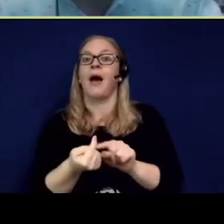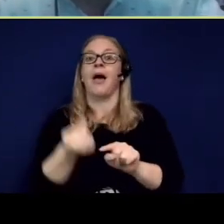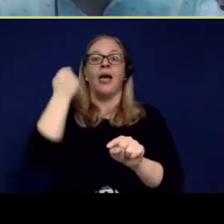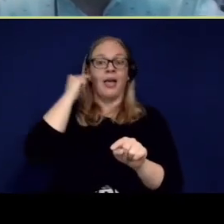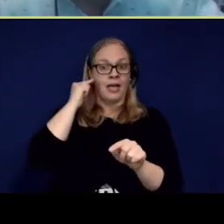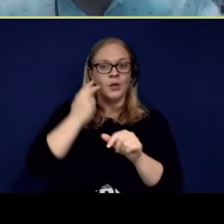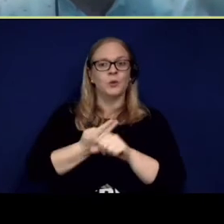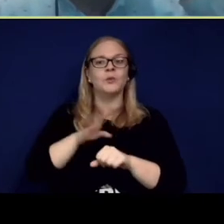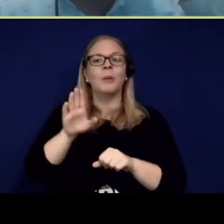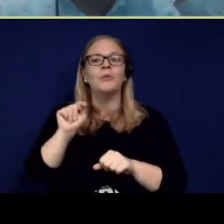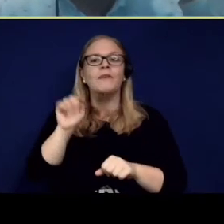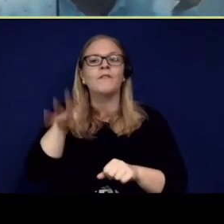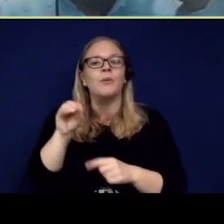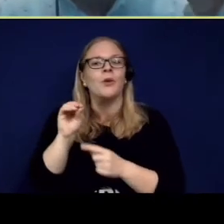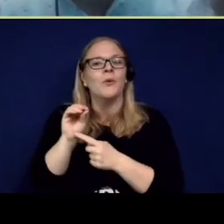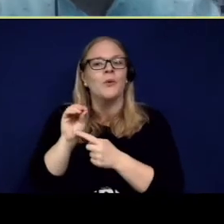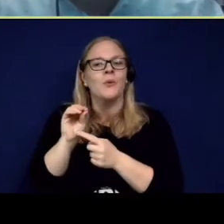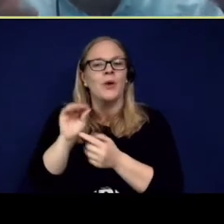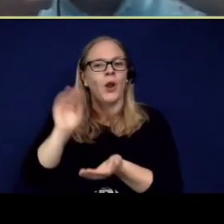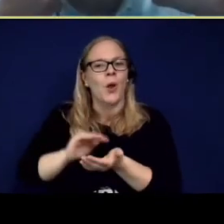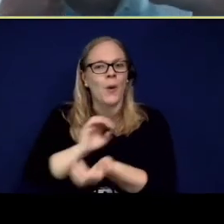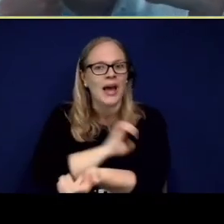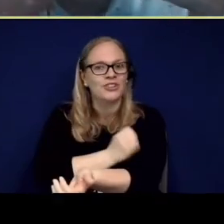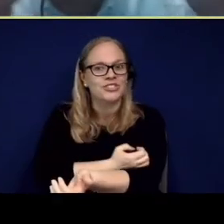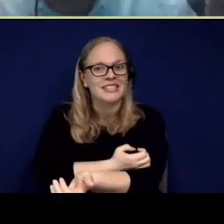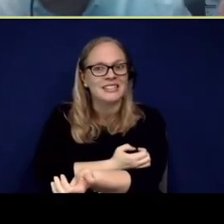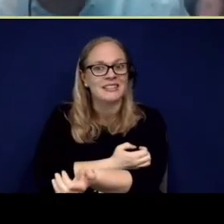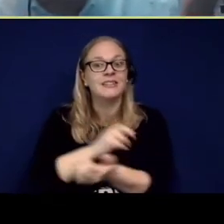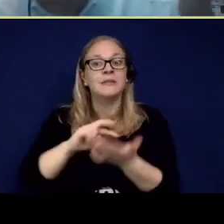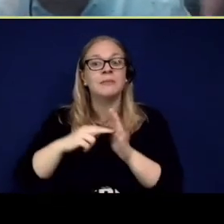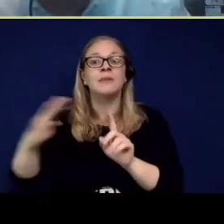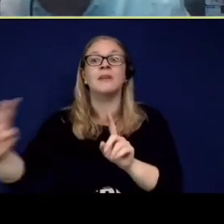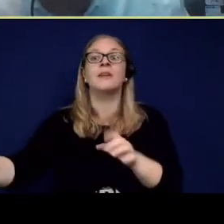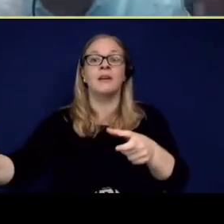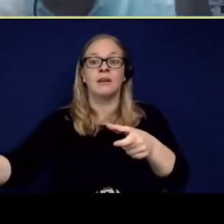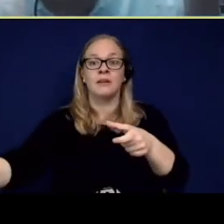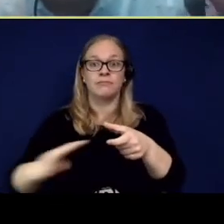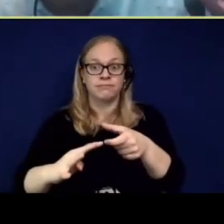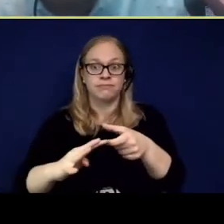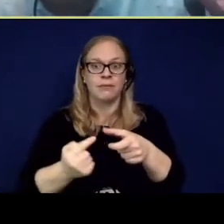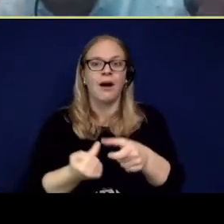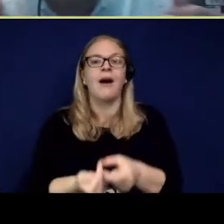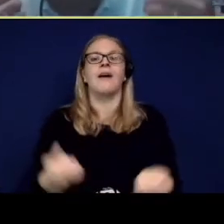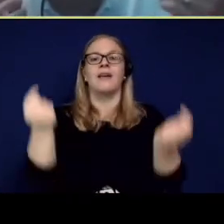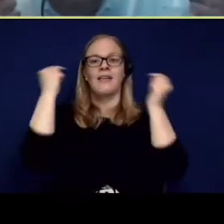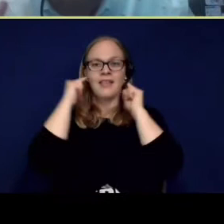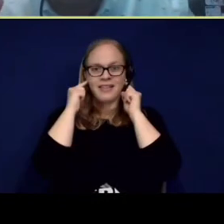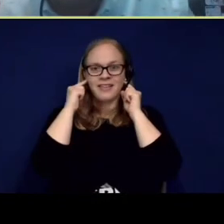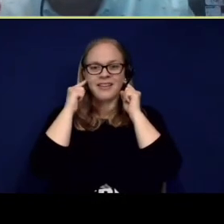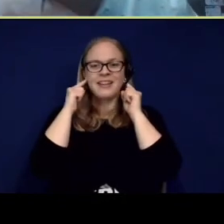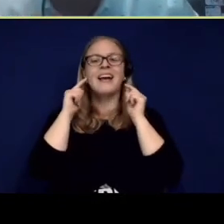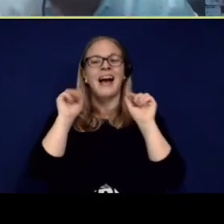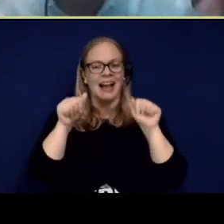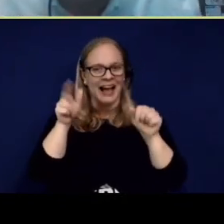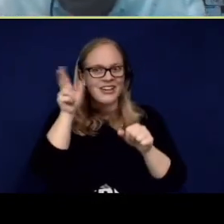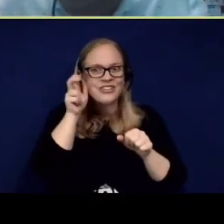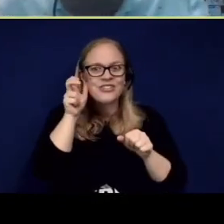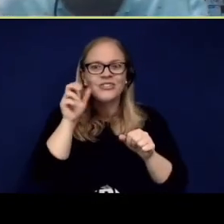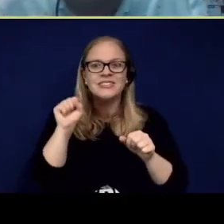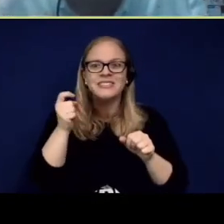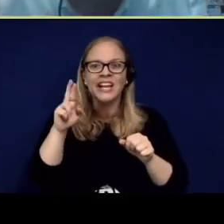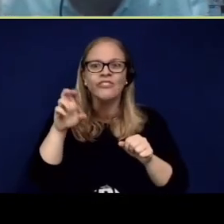energy can then send the signals separately to my hearing aid. So now I can hear in stereo, I can hear conversation